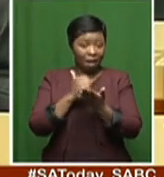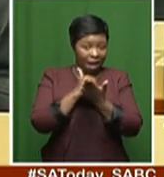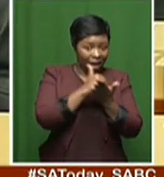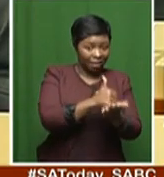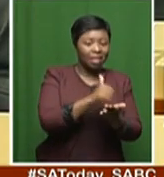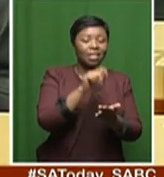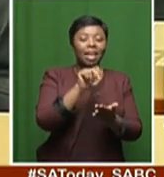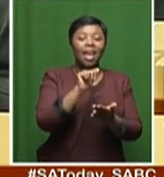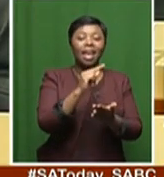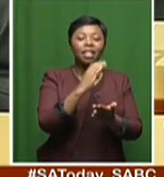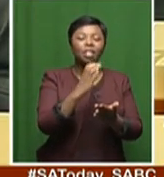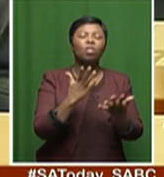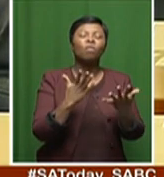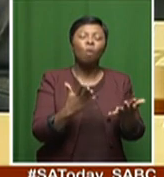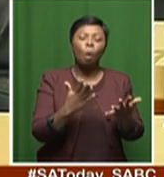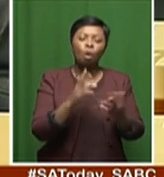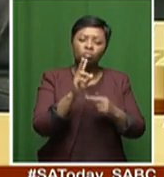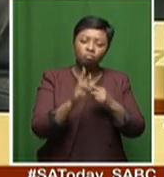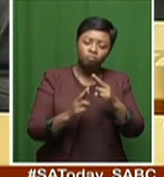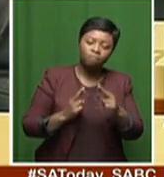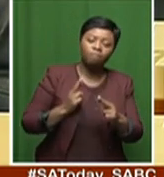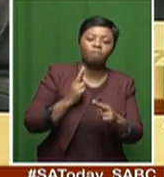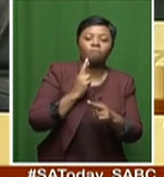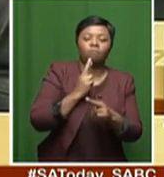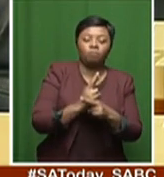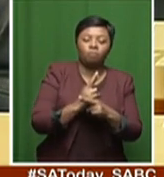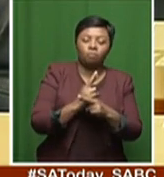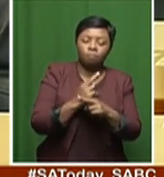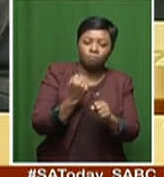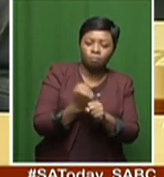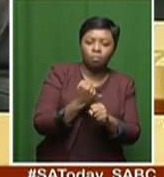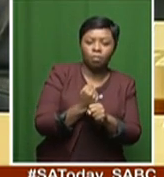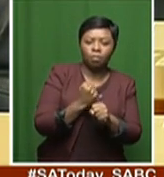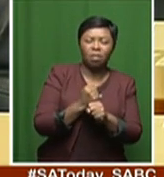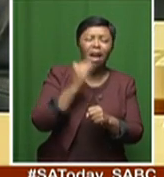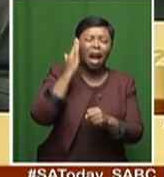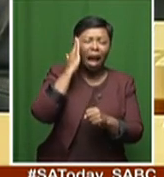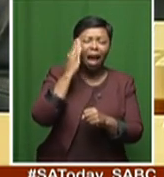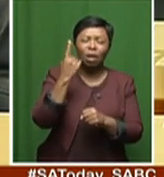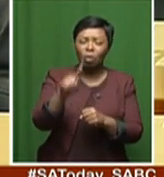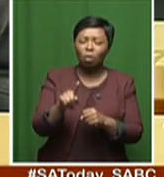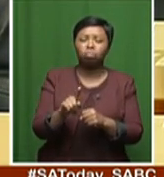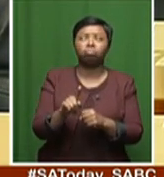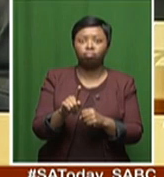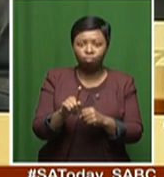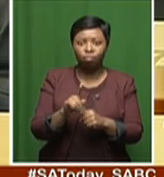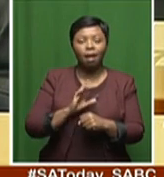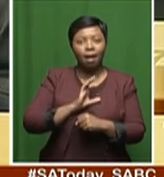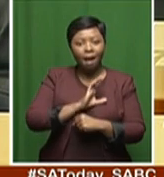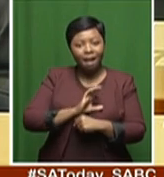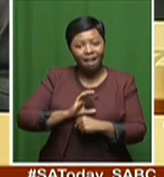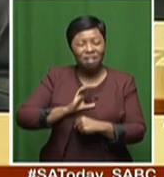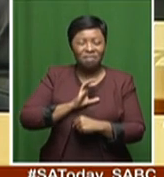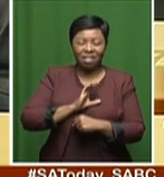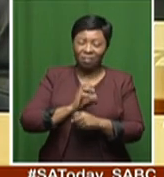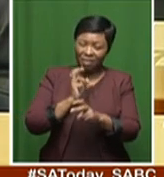renewal. Although it is at times very uncomfortable and difficult for the ANC,